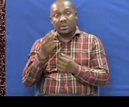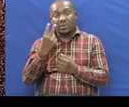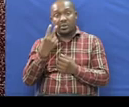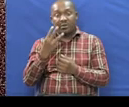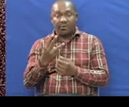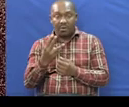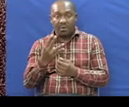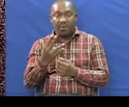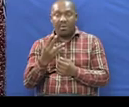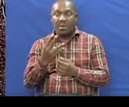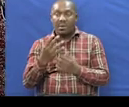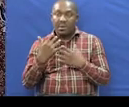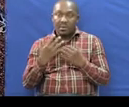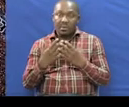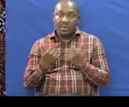3d5